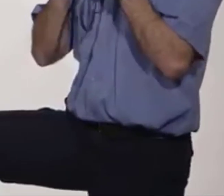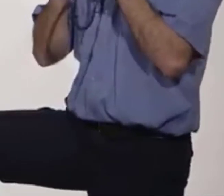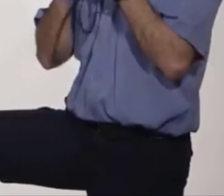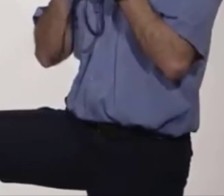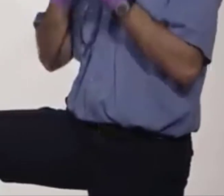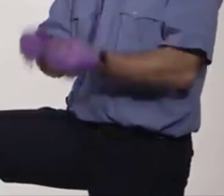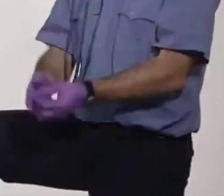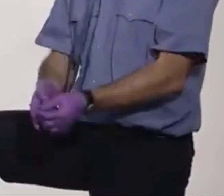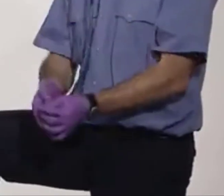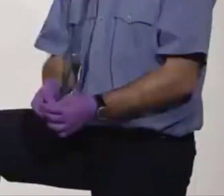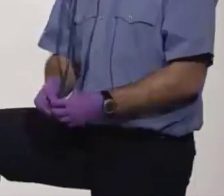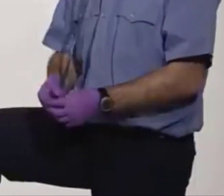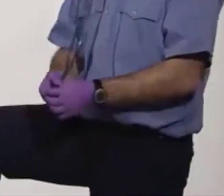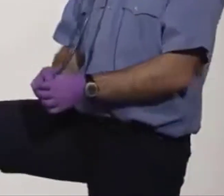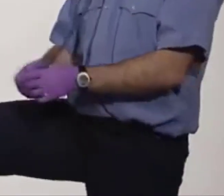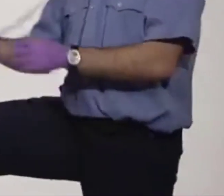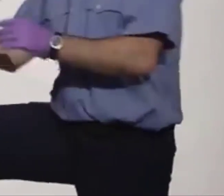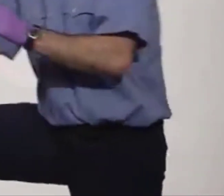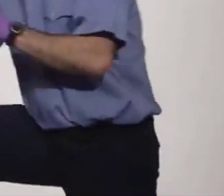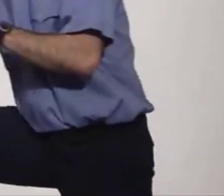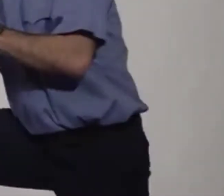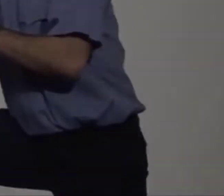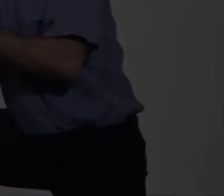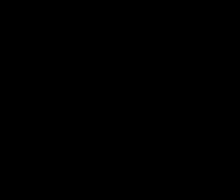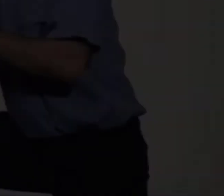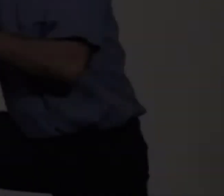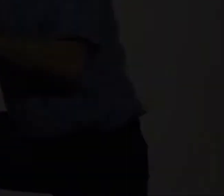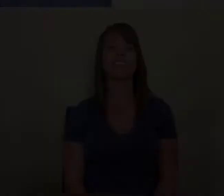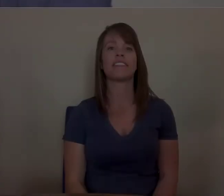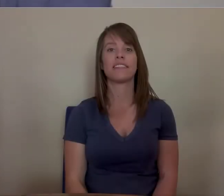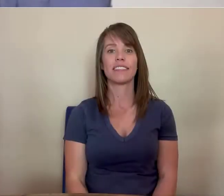the breathing, I also want to listen to lung sounds.